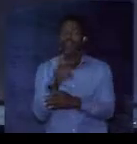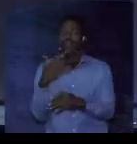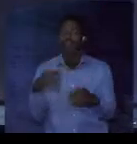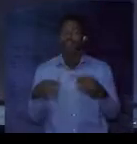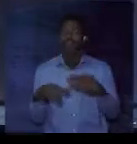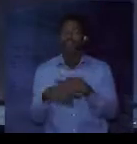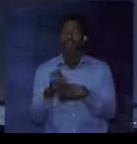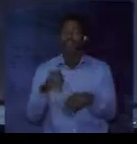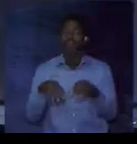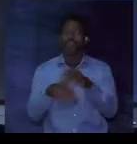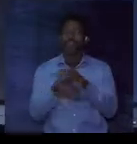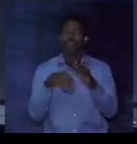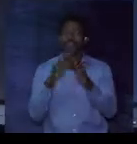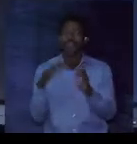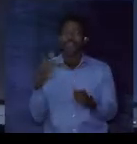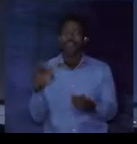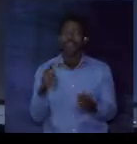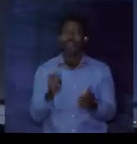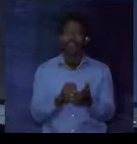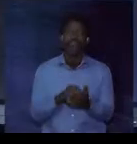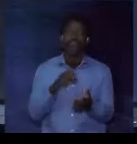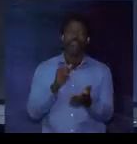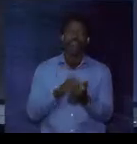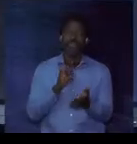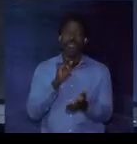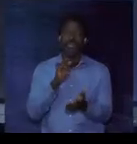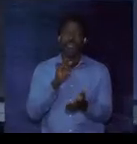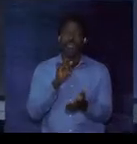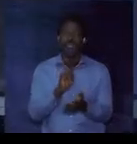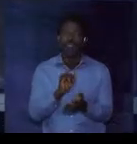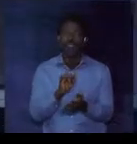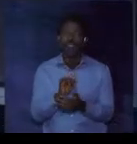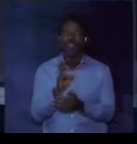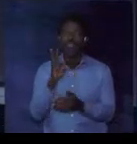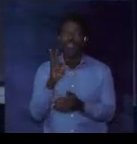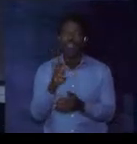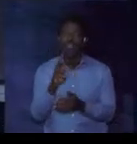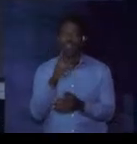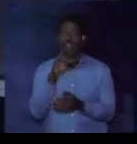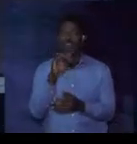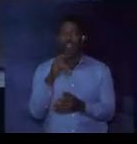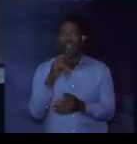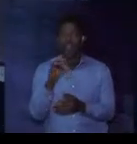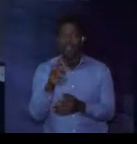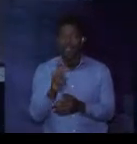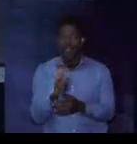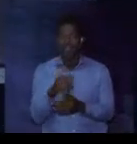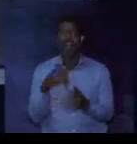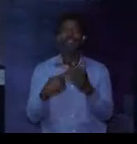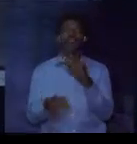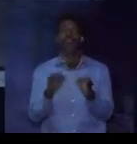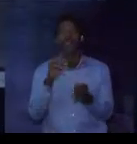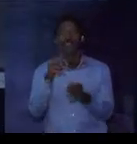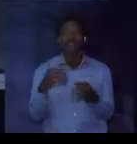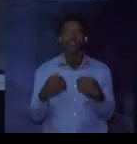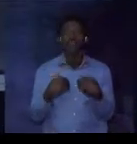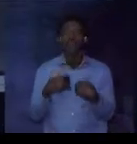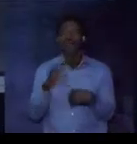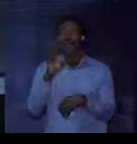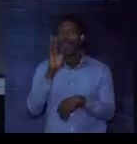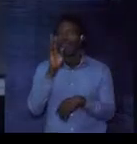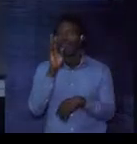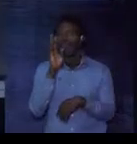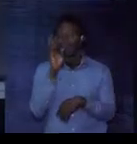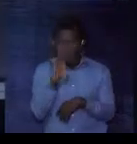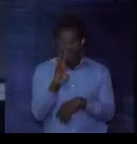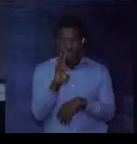rooms under the house of ones, 3 rooms under the house of thousands. That's for 6 digits. So thousands will accommodate up to 6 digits. But